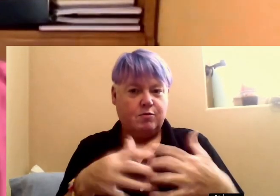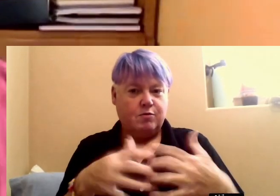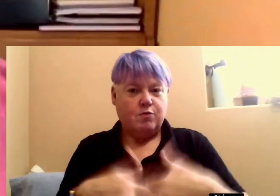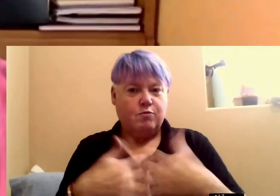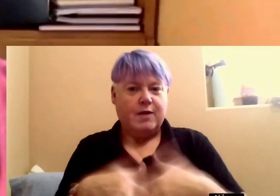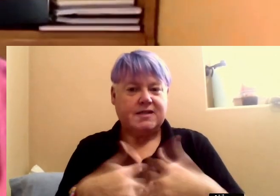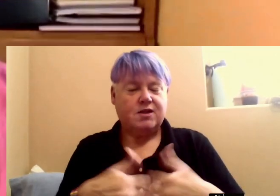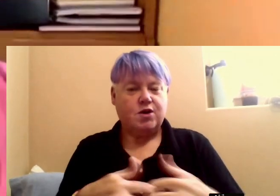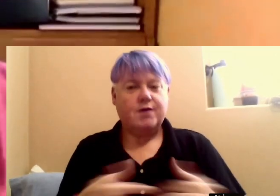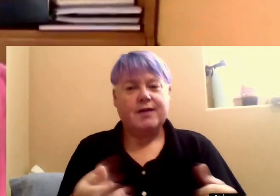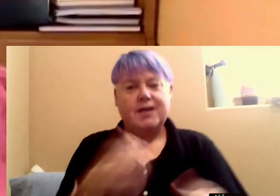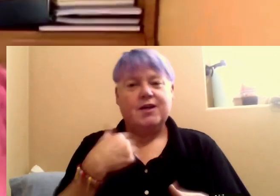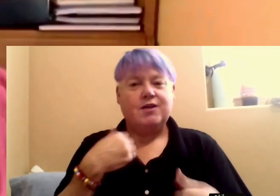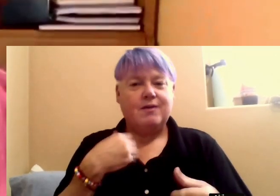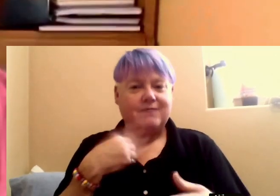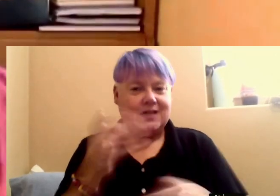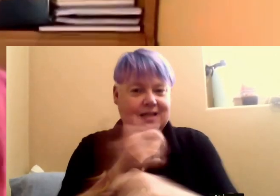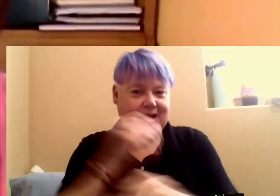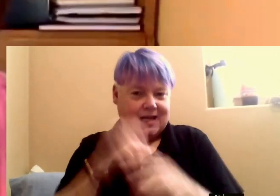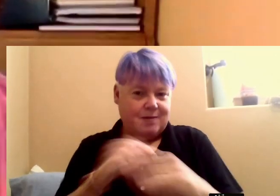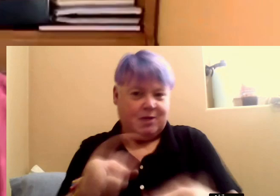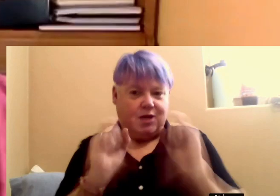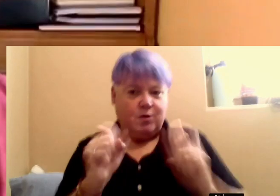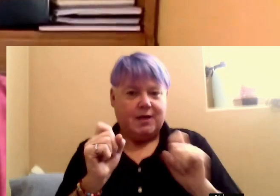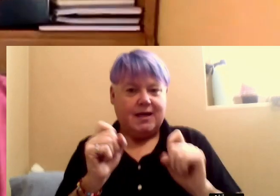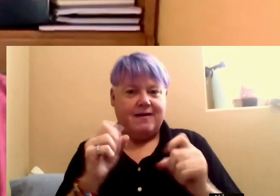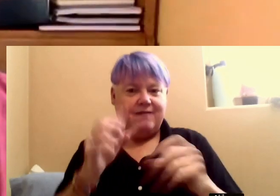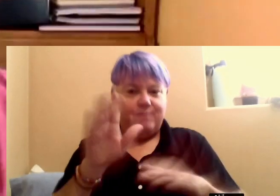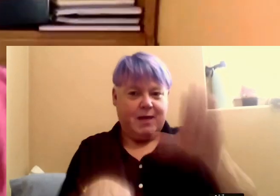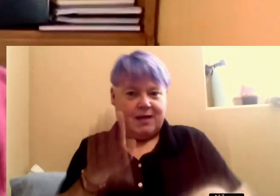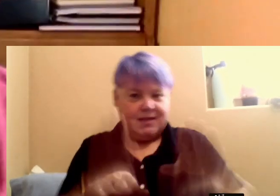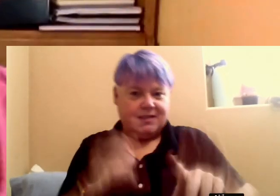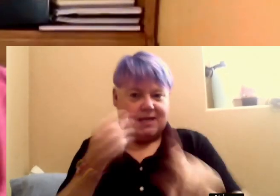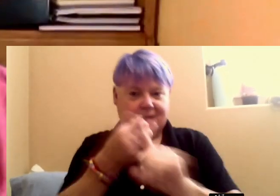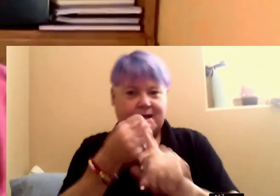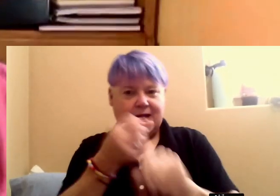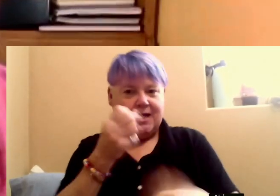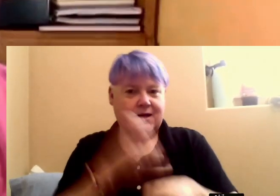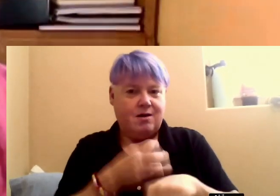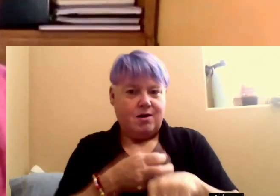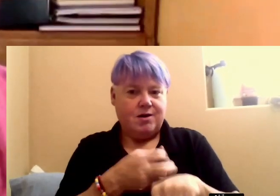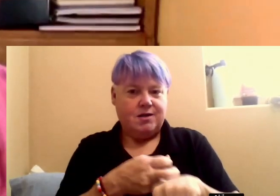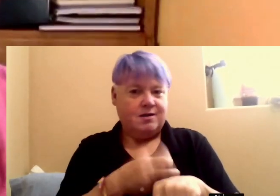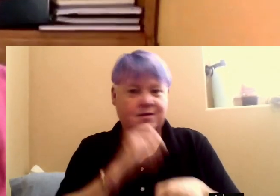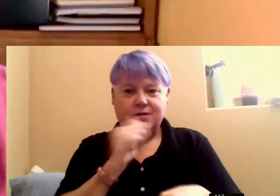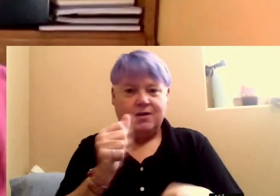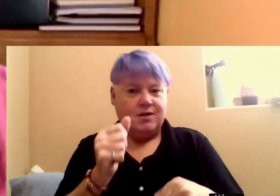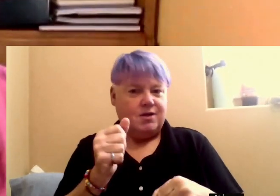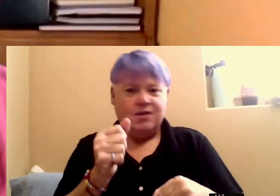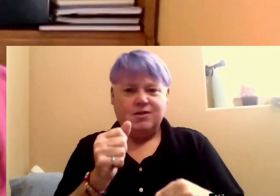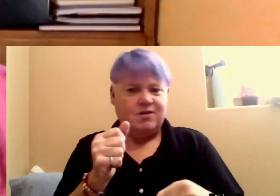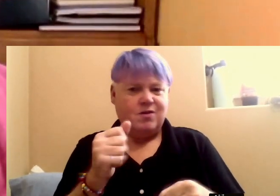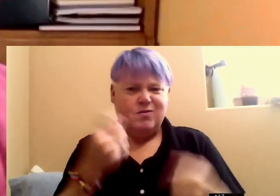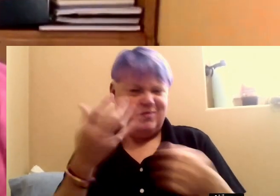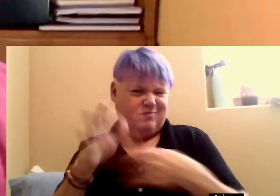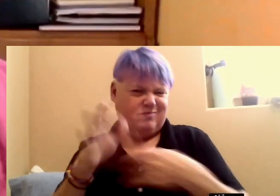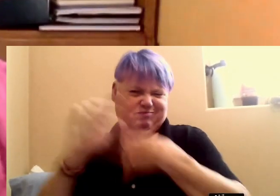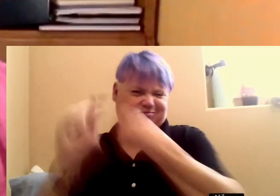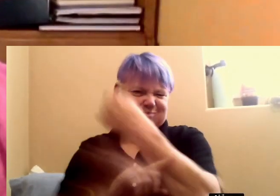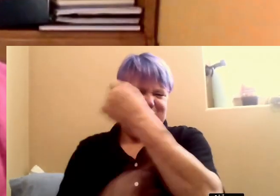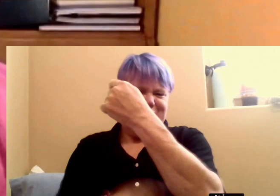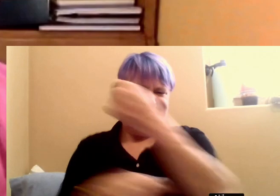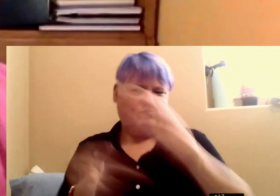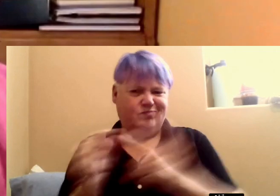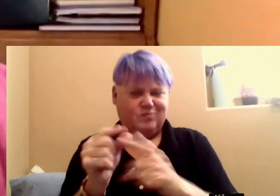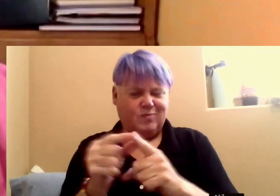to watch. You have to get in, be quick, have balance, and hit hard. And then don't waste words. So when I sat down